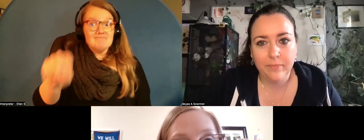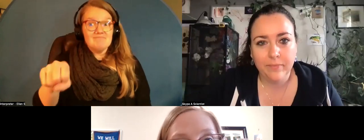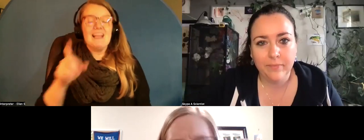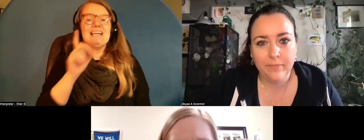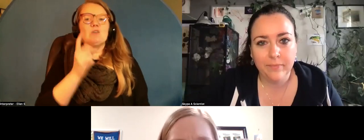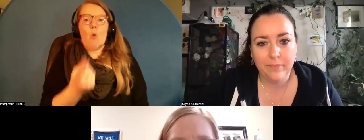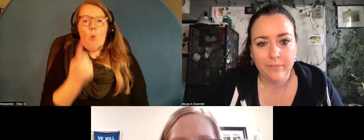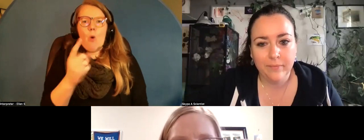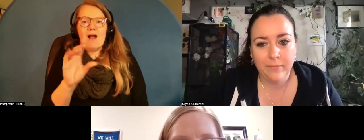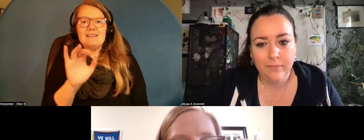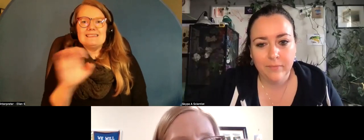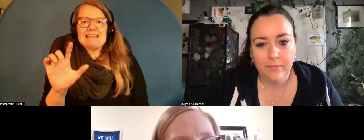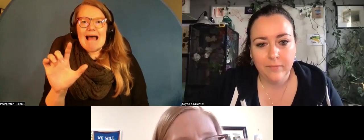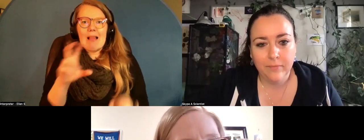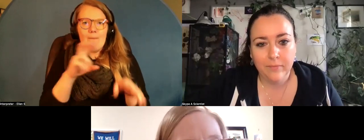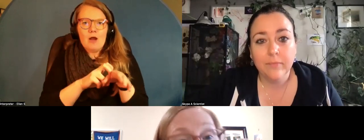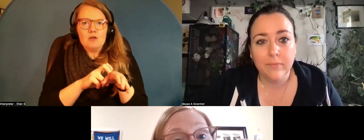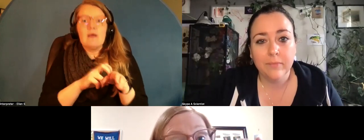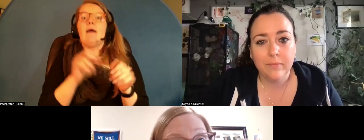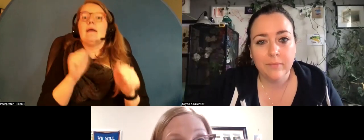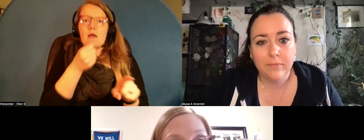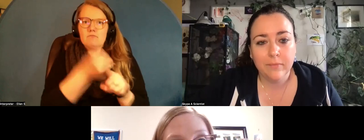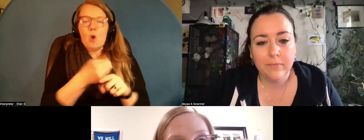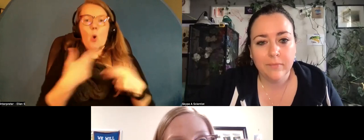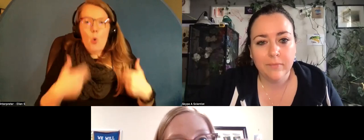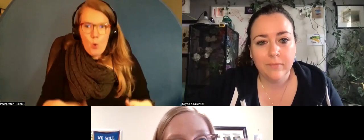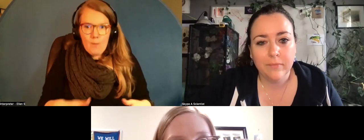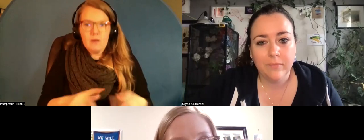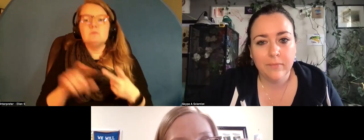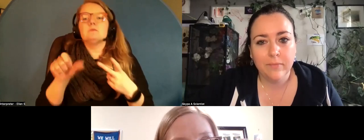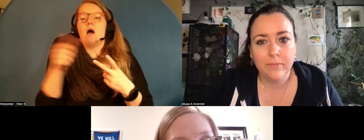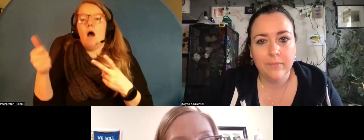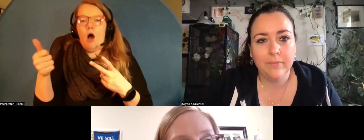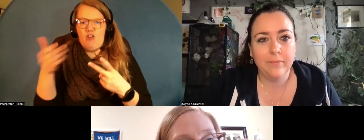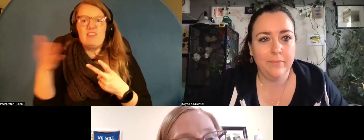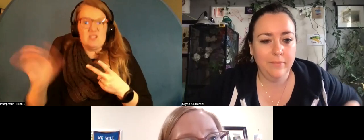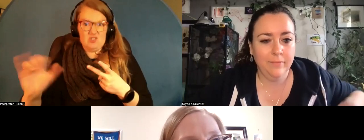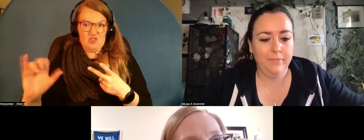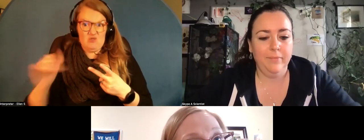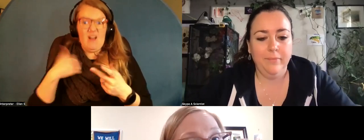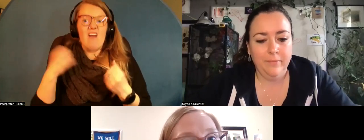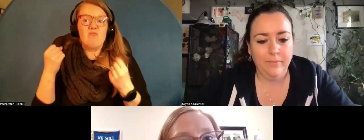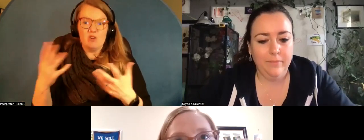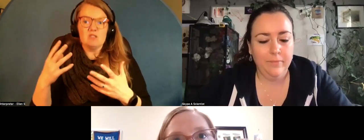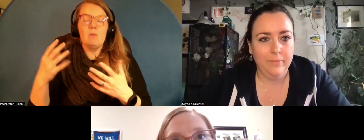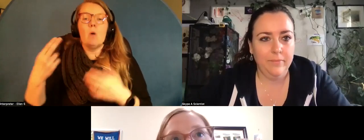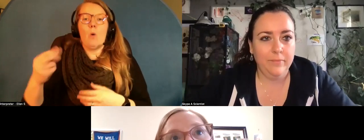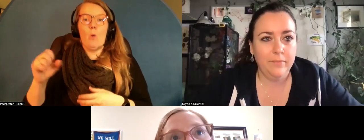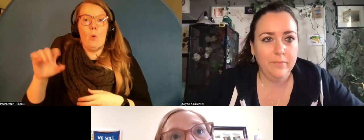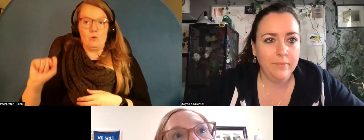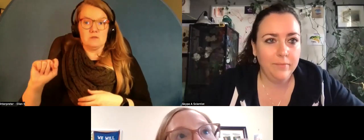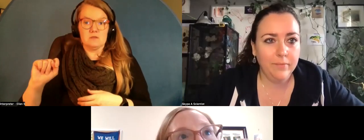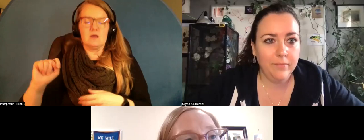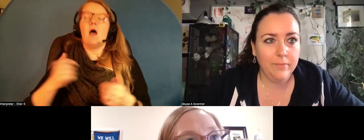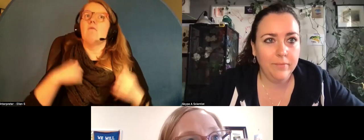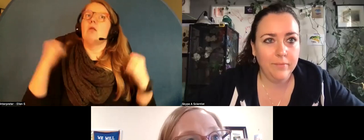humans can get it, but so can lots of other organisms. It has a complex life cycle, so there's multiple hosts. And there have been many studies